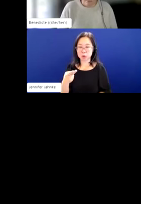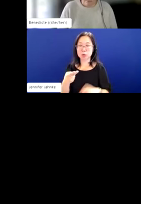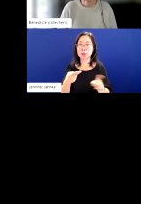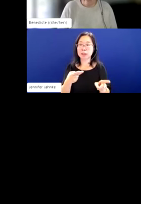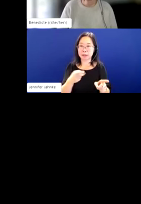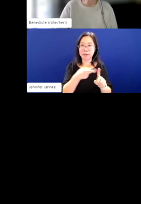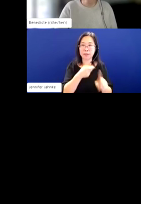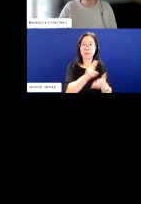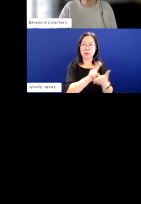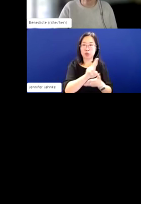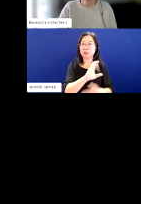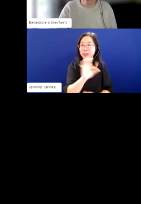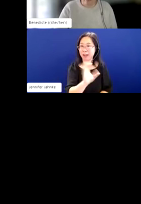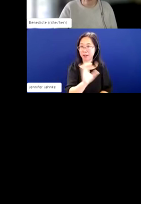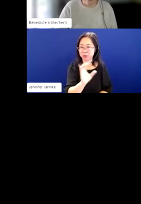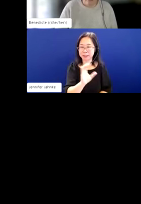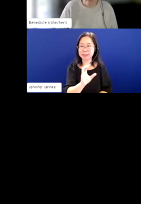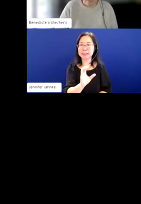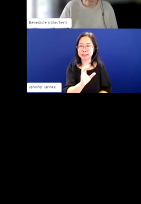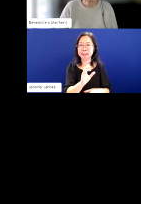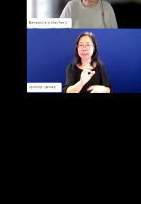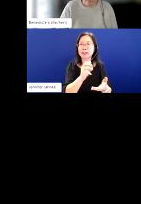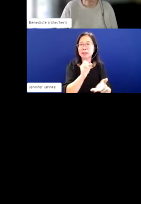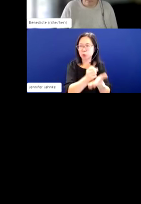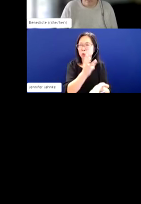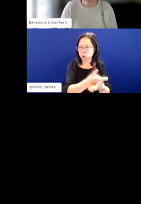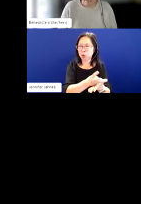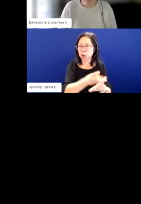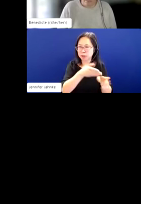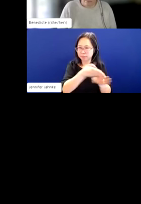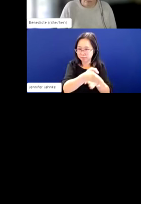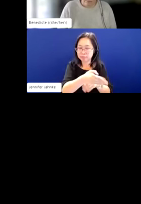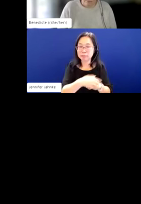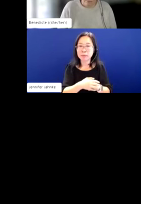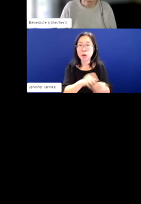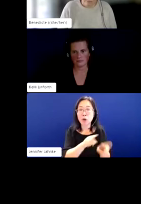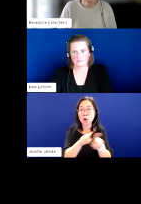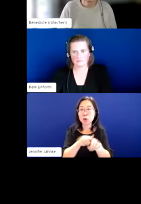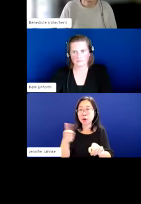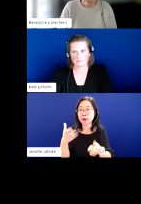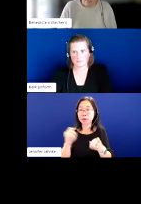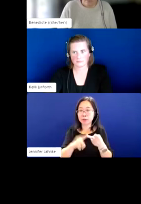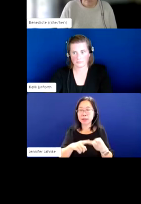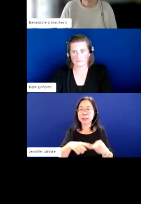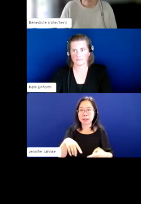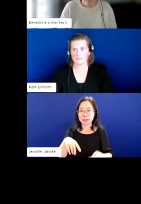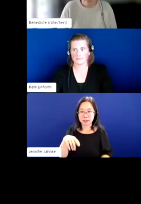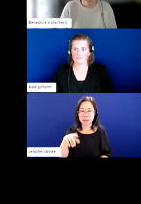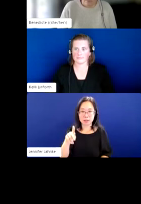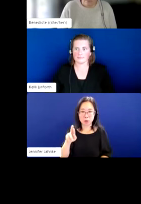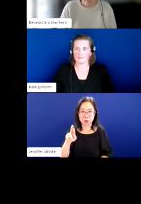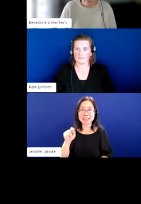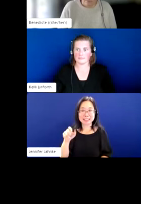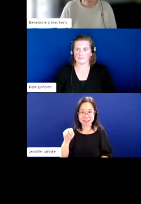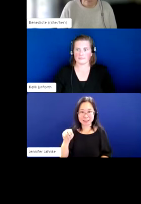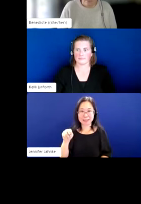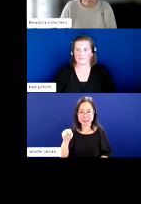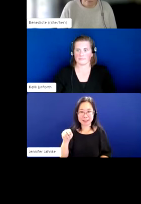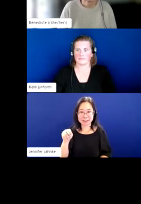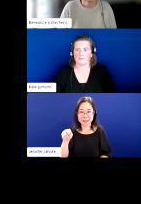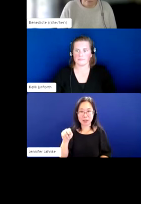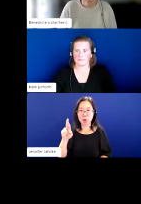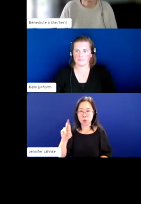of Calgary, and her colleague that she works with, Kirsten Roger, who is a